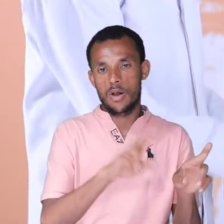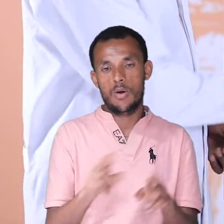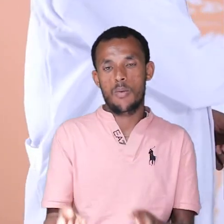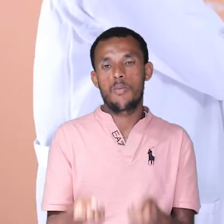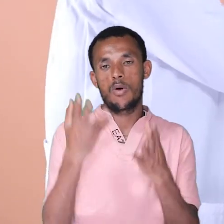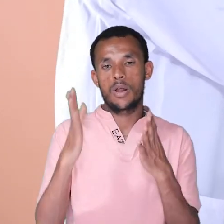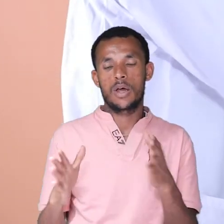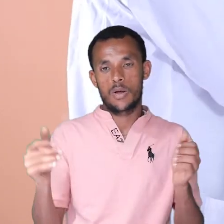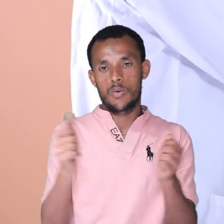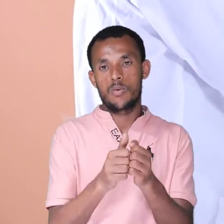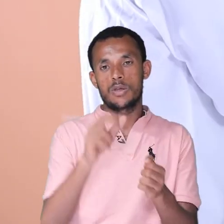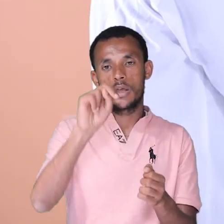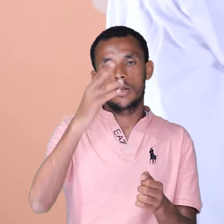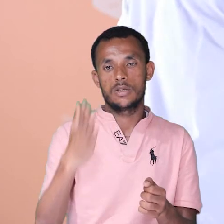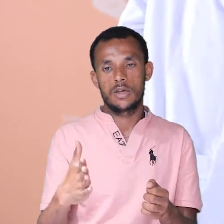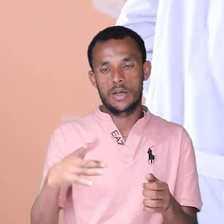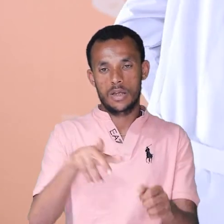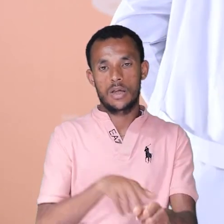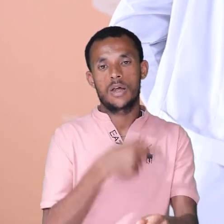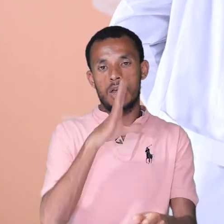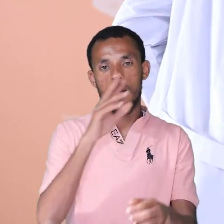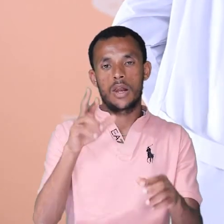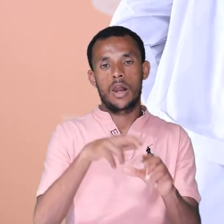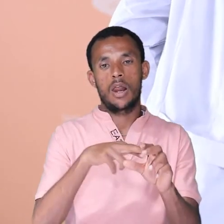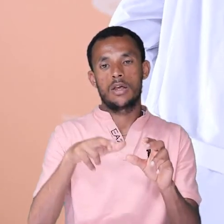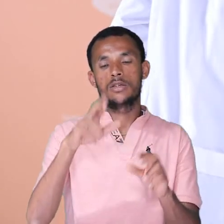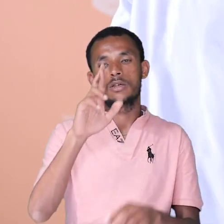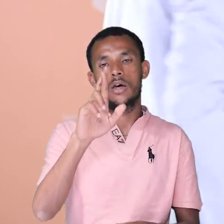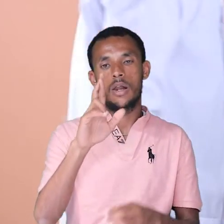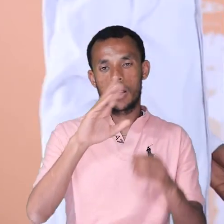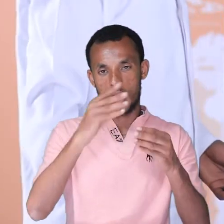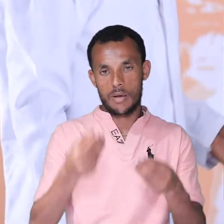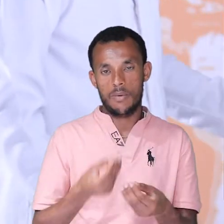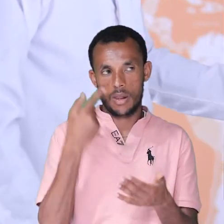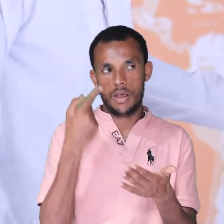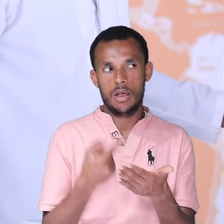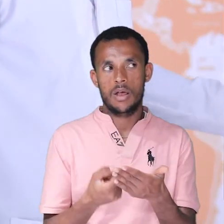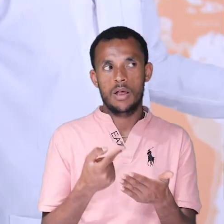polygon with n side lengths and radius r is given by here.